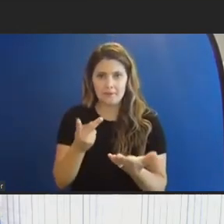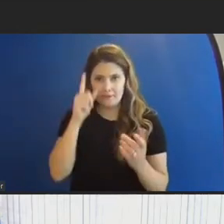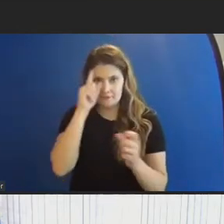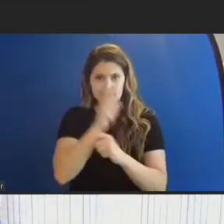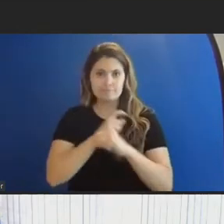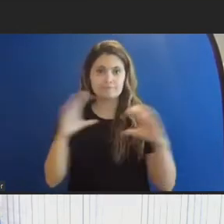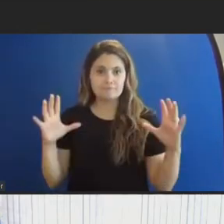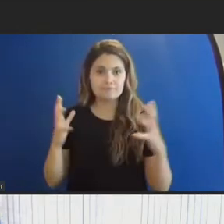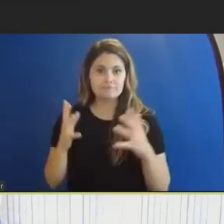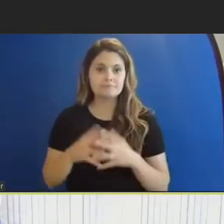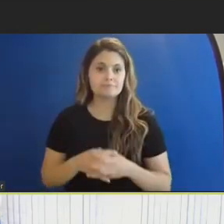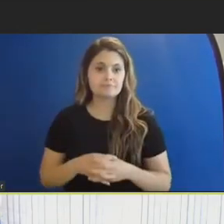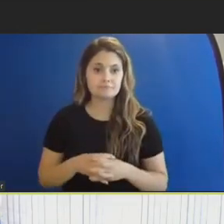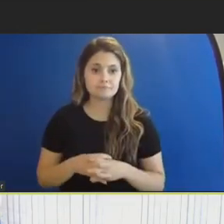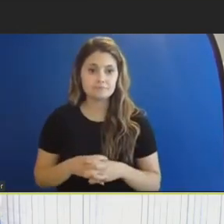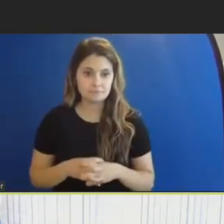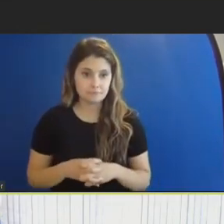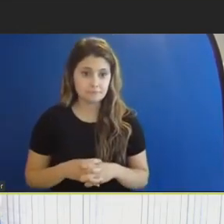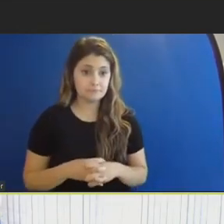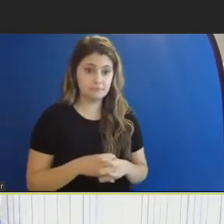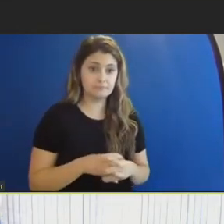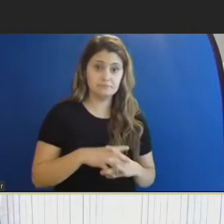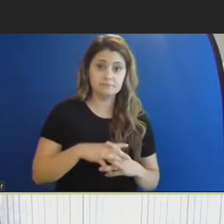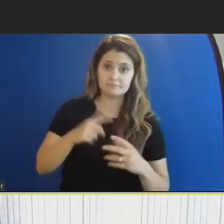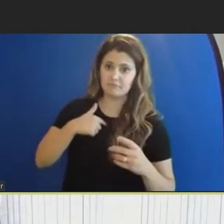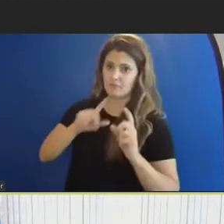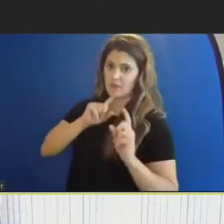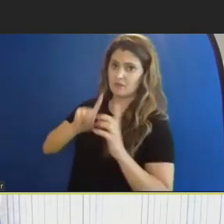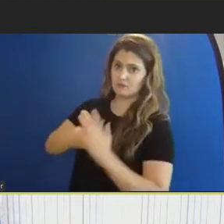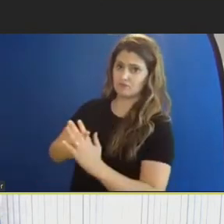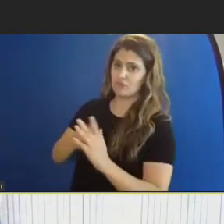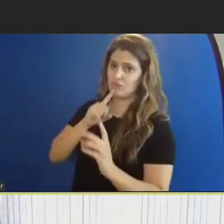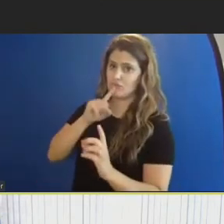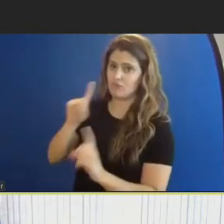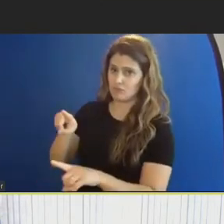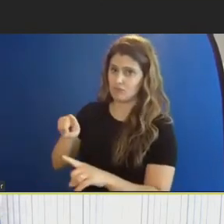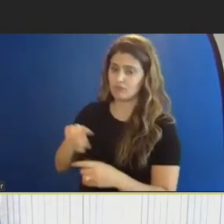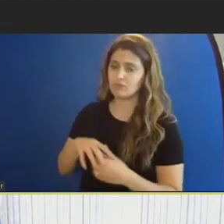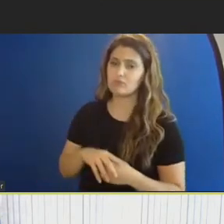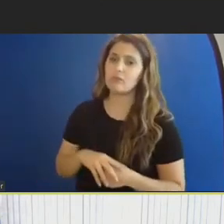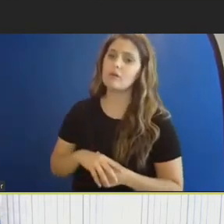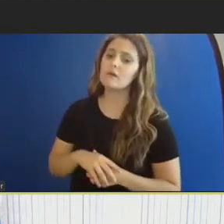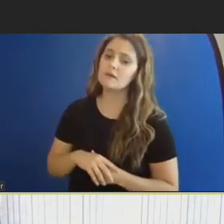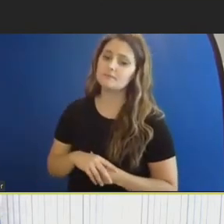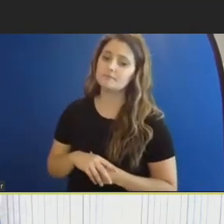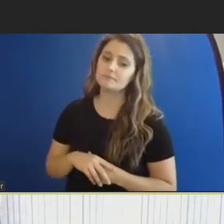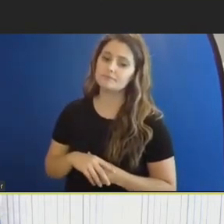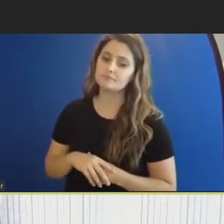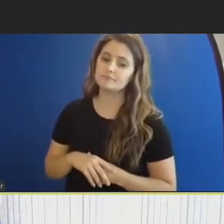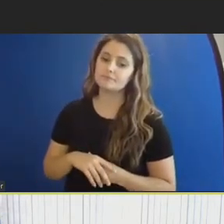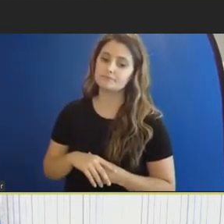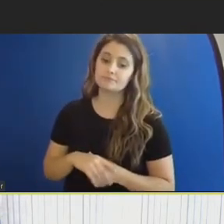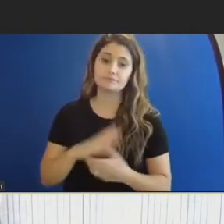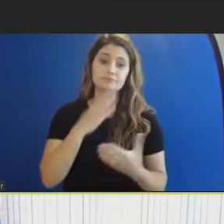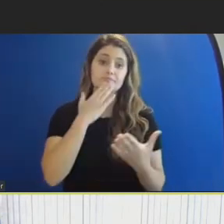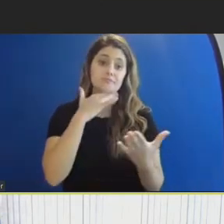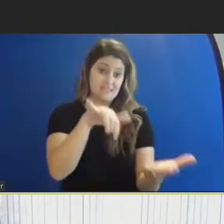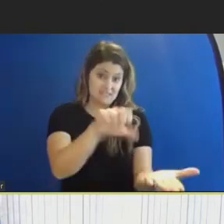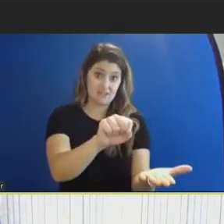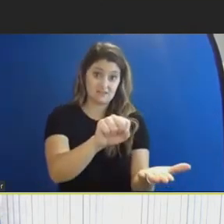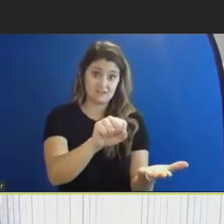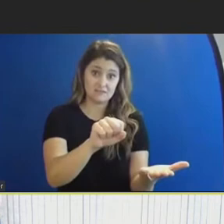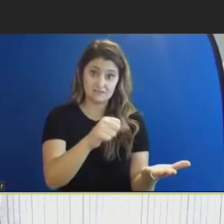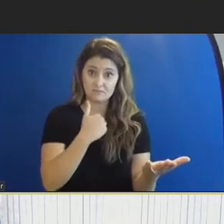work? So I can start with that question is, thankfully, yes, we do